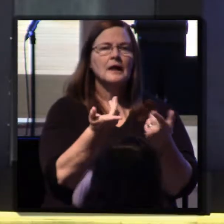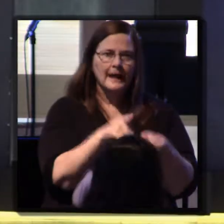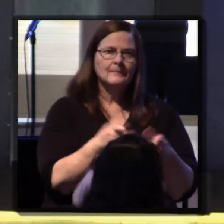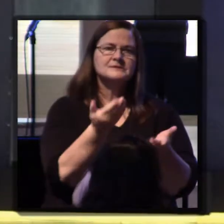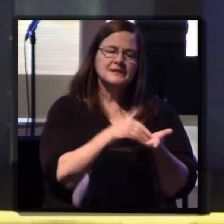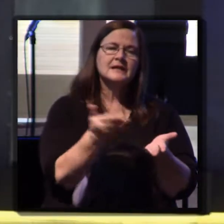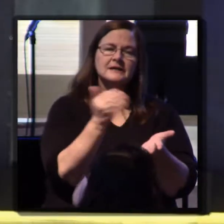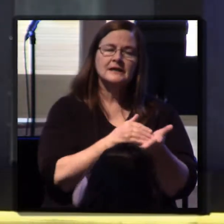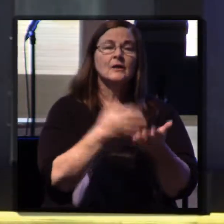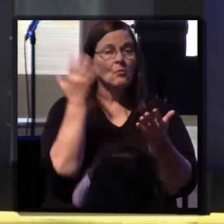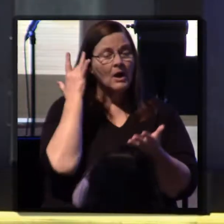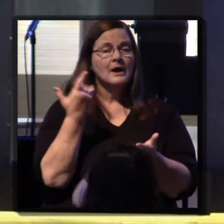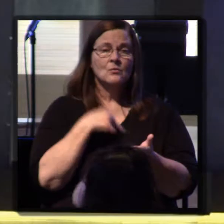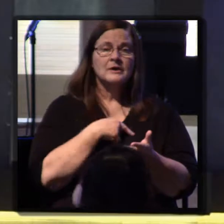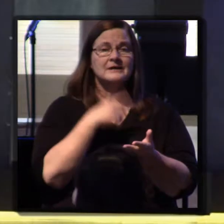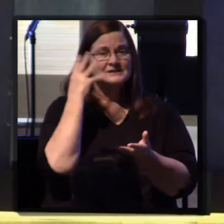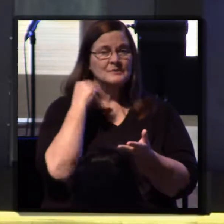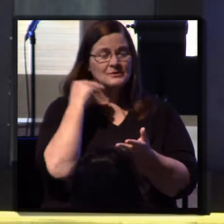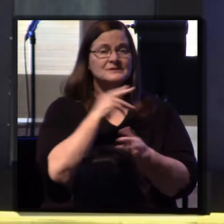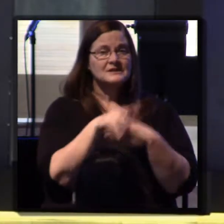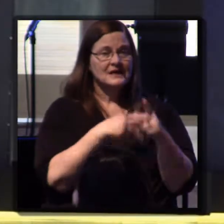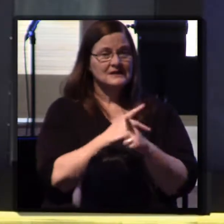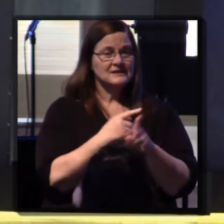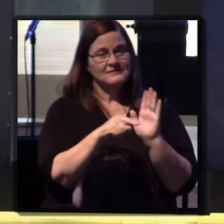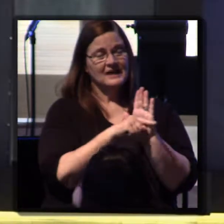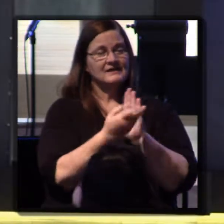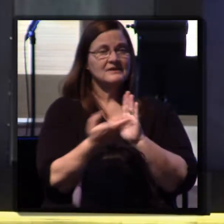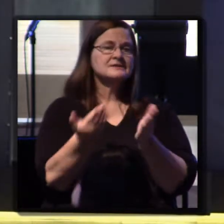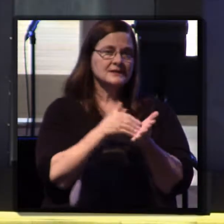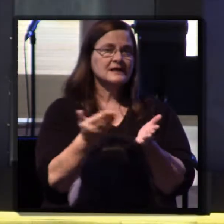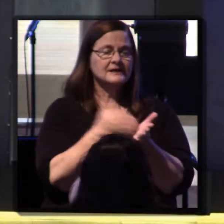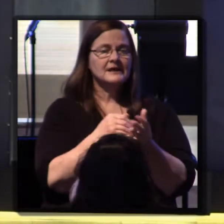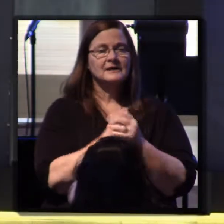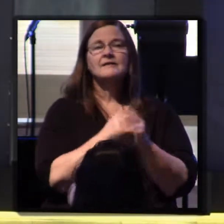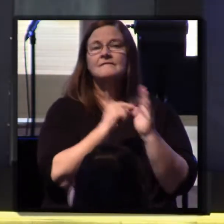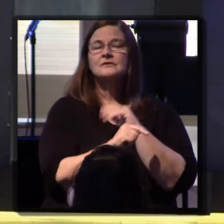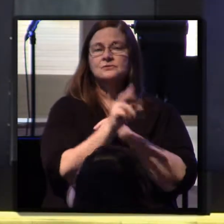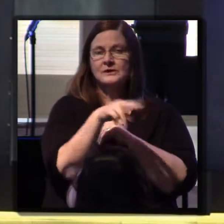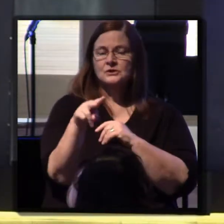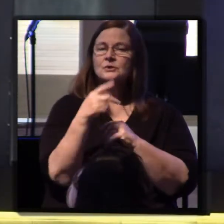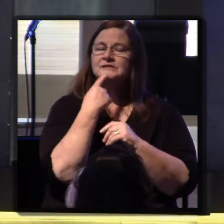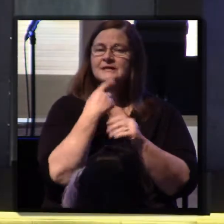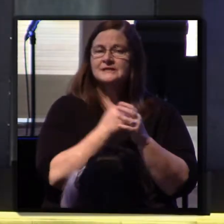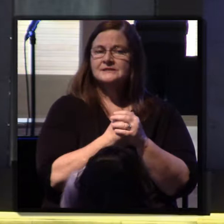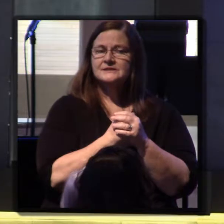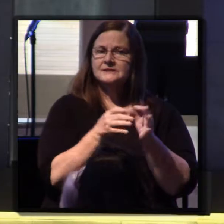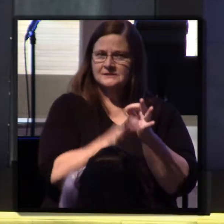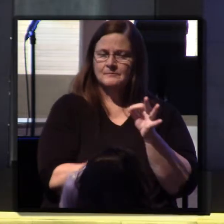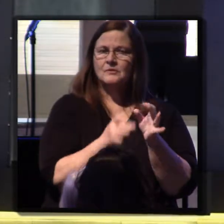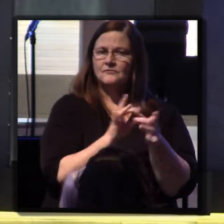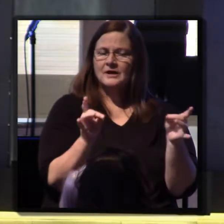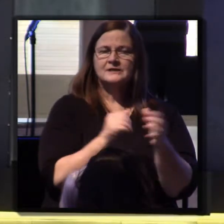loony cycle goes on and on and on, and why we experience the kinds of negative things we experience over and over again. In